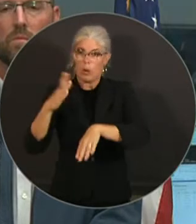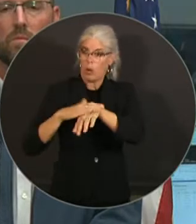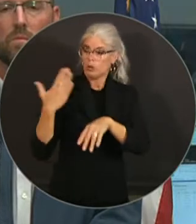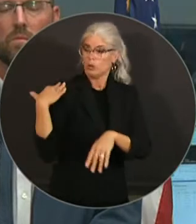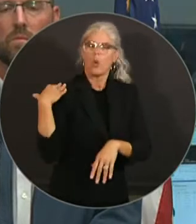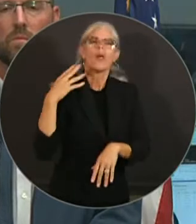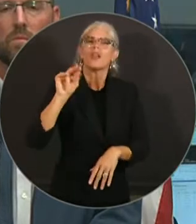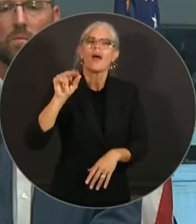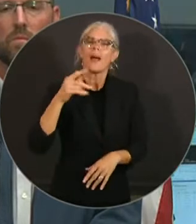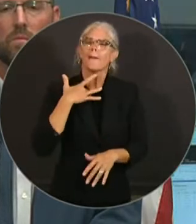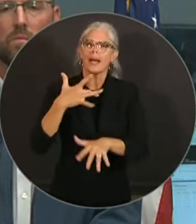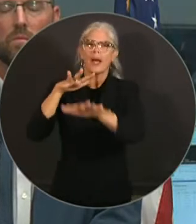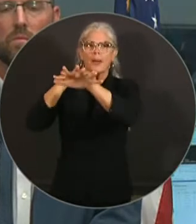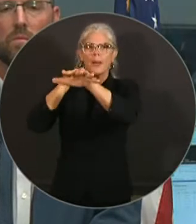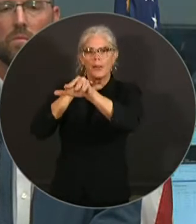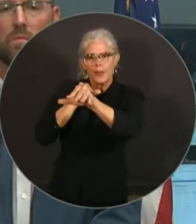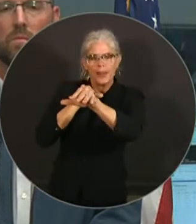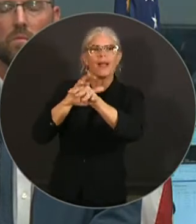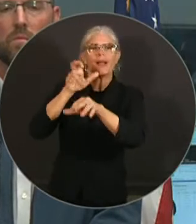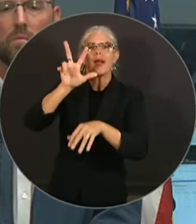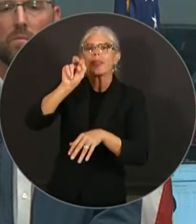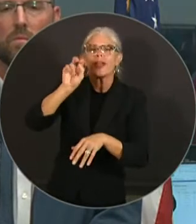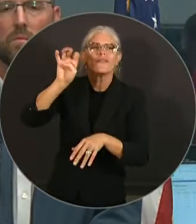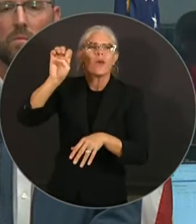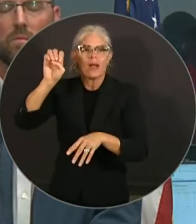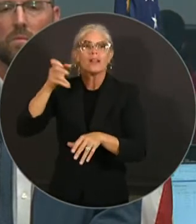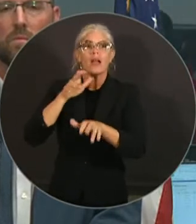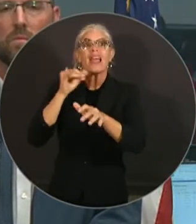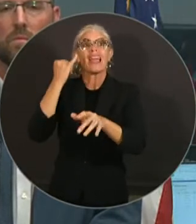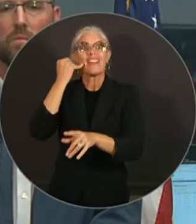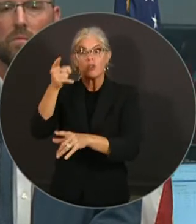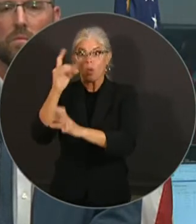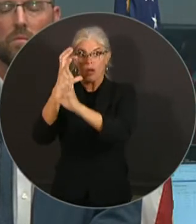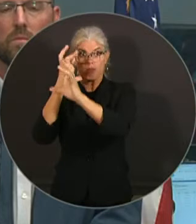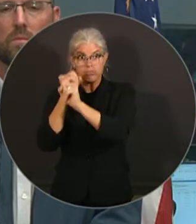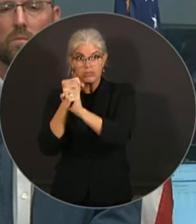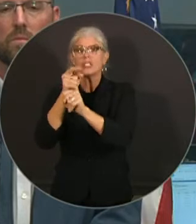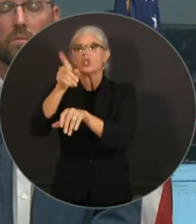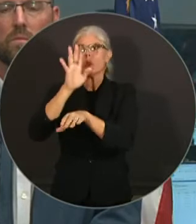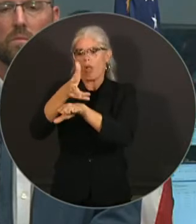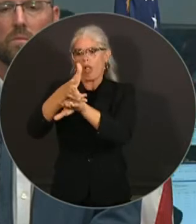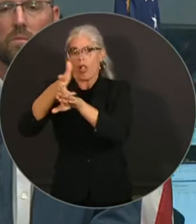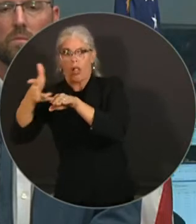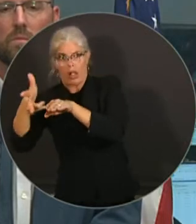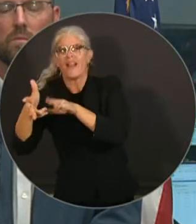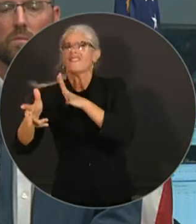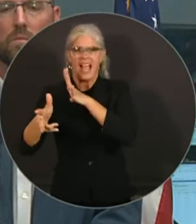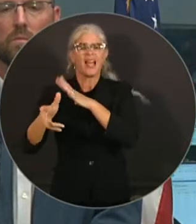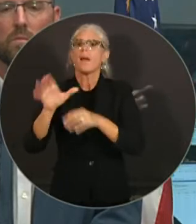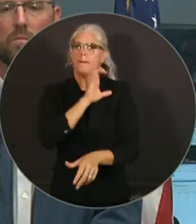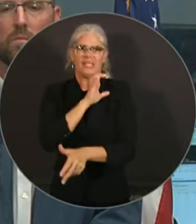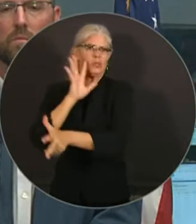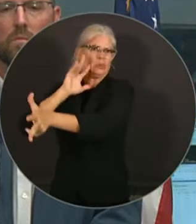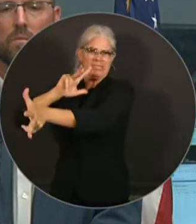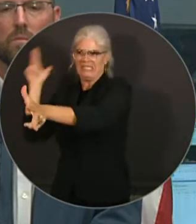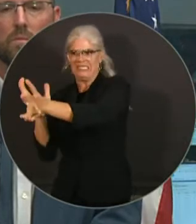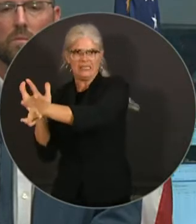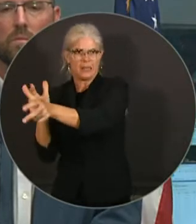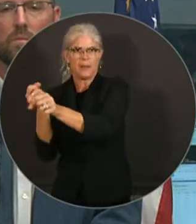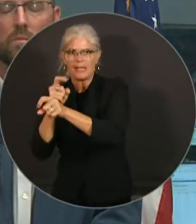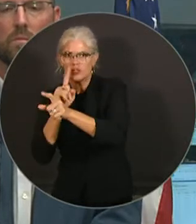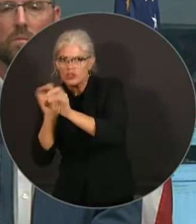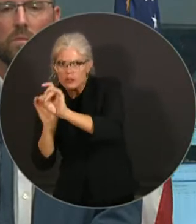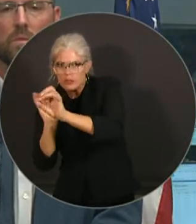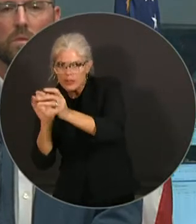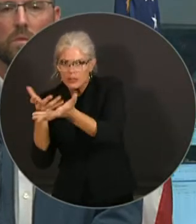down, the role of the Florida Highway Patrol is to make sure that we get there as quickly as possible with our DOT Road Ranger partners. We